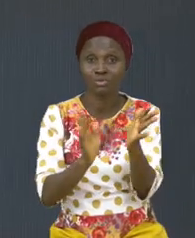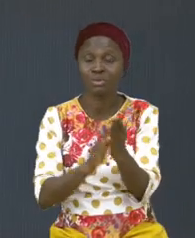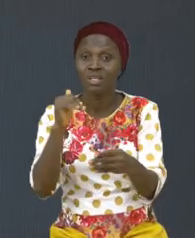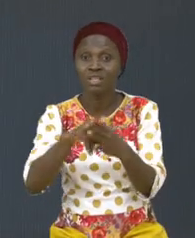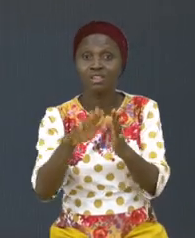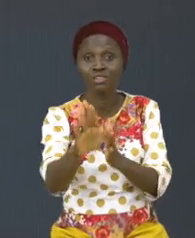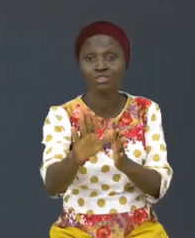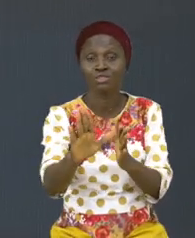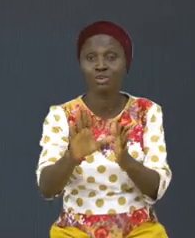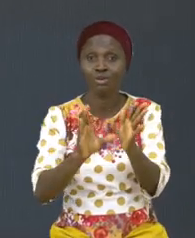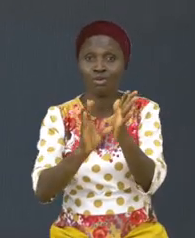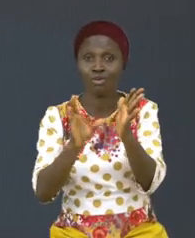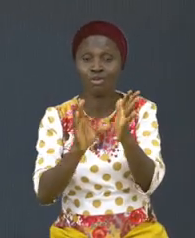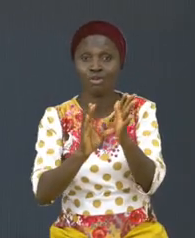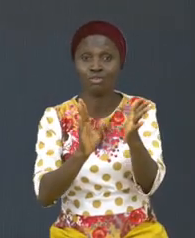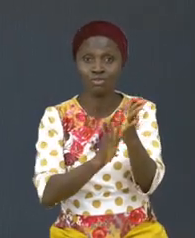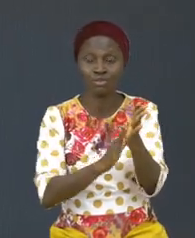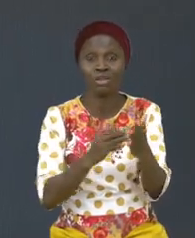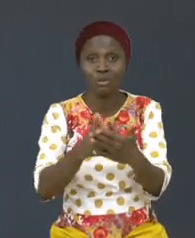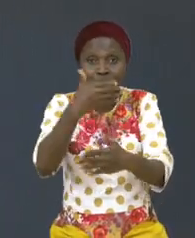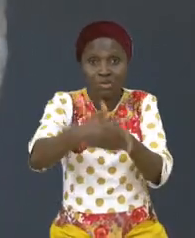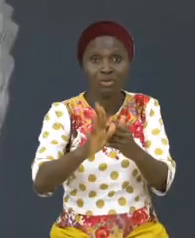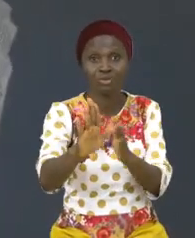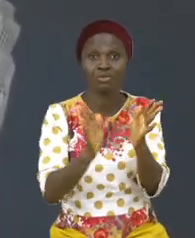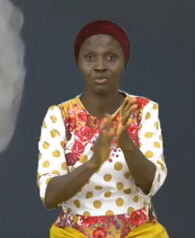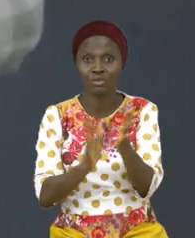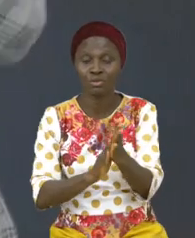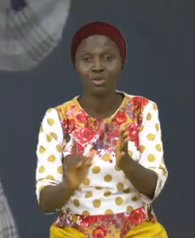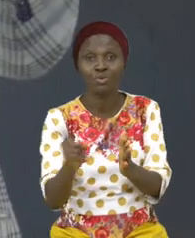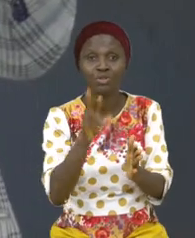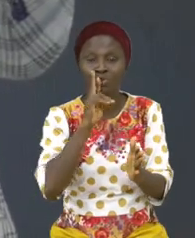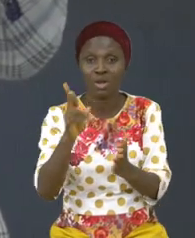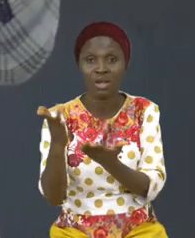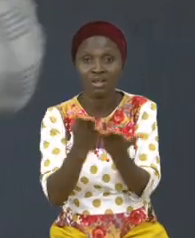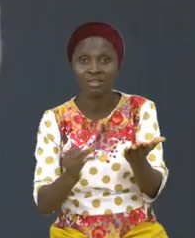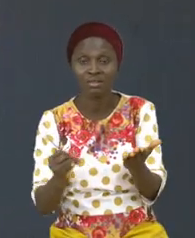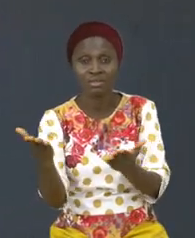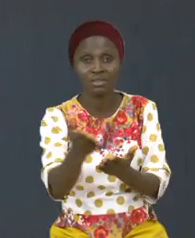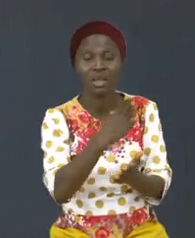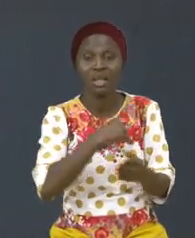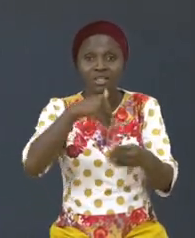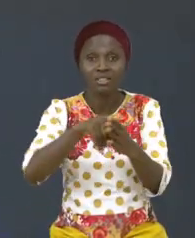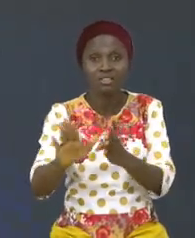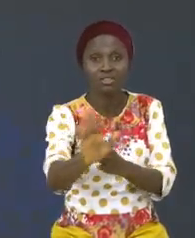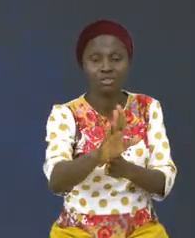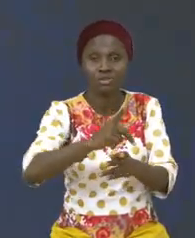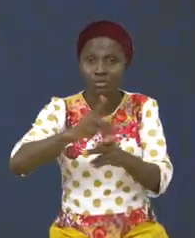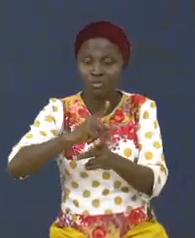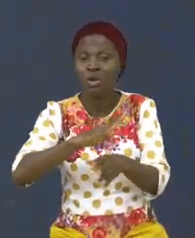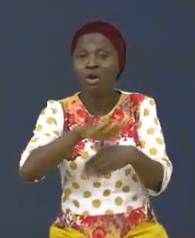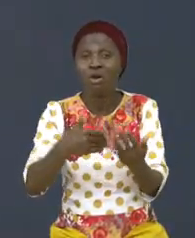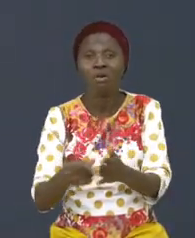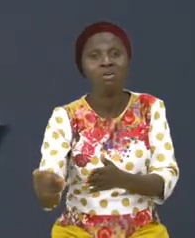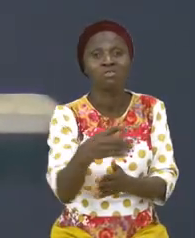your college, beyond your college, where you are serving, and in your profession, all those things will